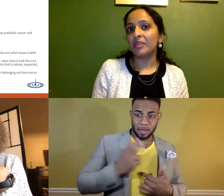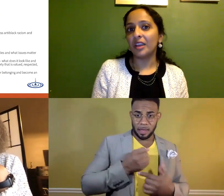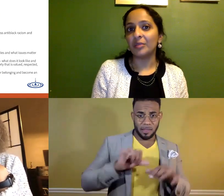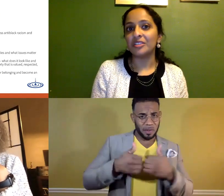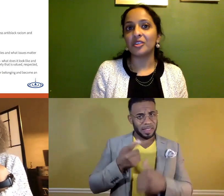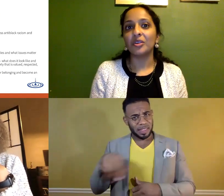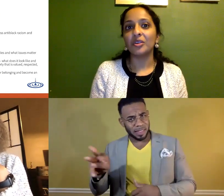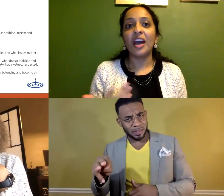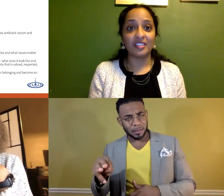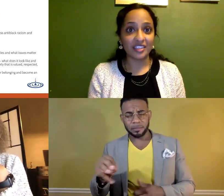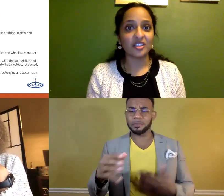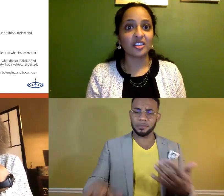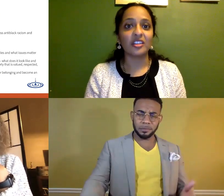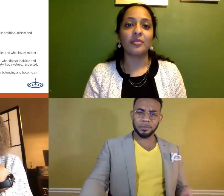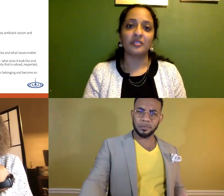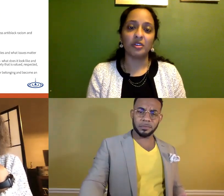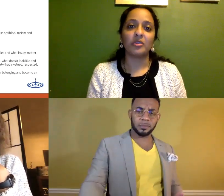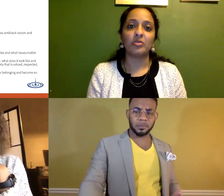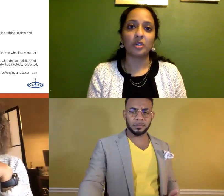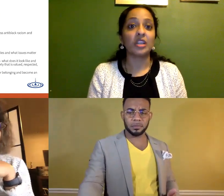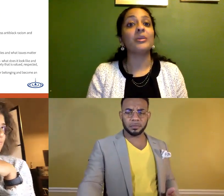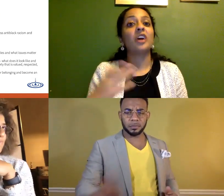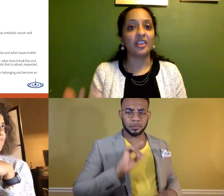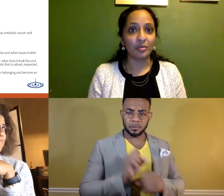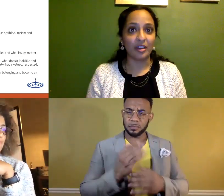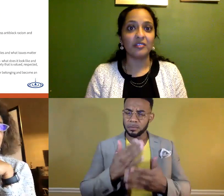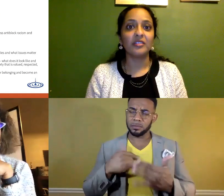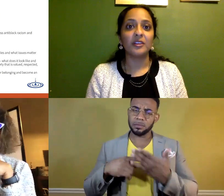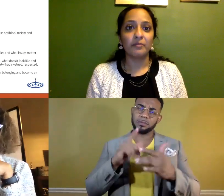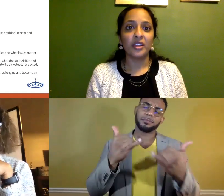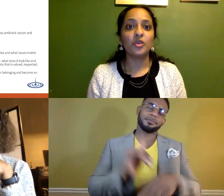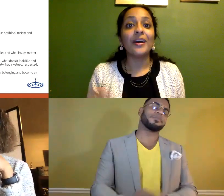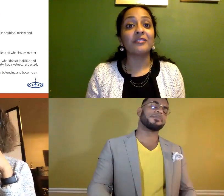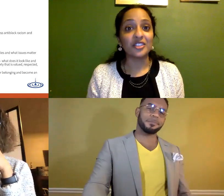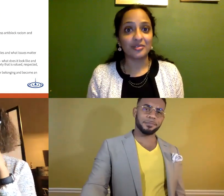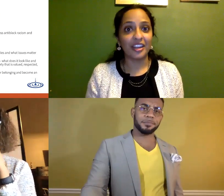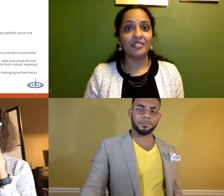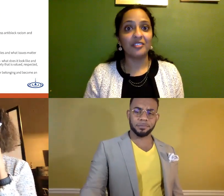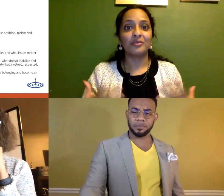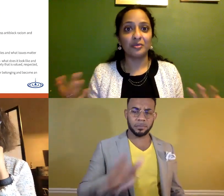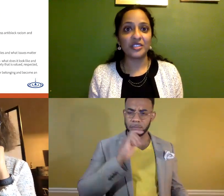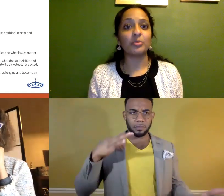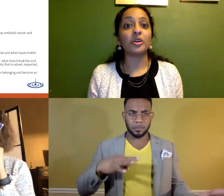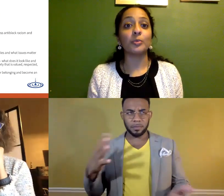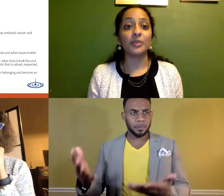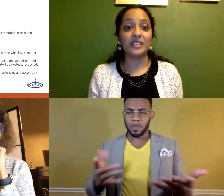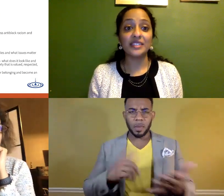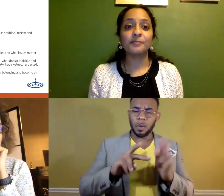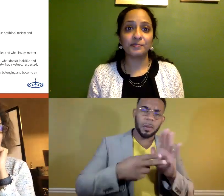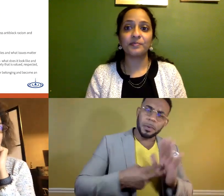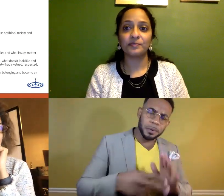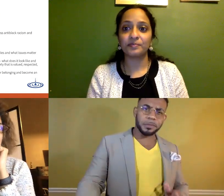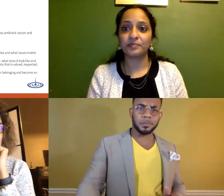them element? So I think that's certainly part of what we're going to be talking about. Who benefits, right? What is the